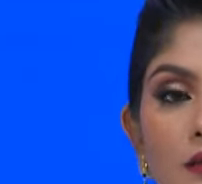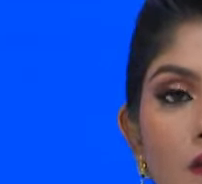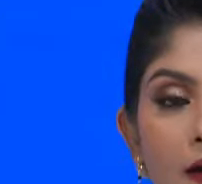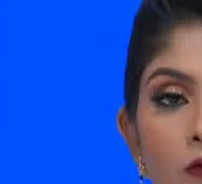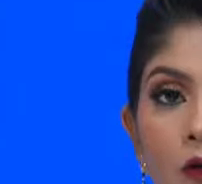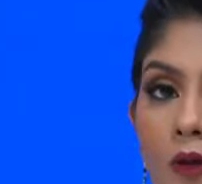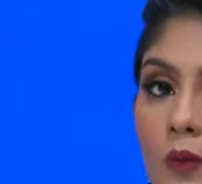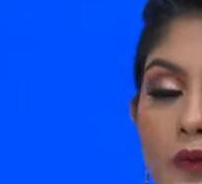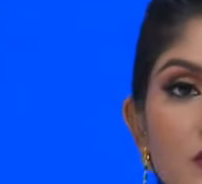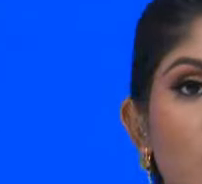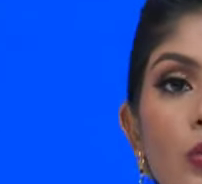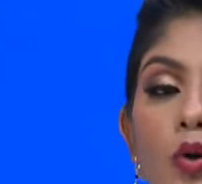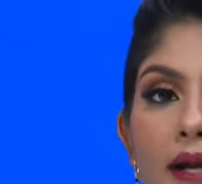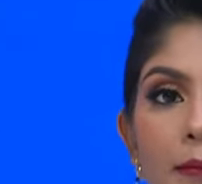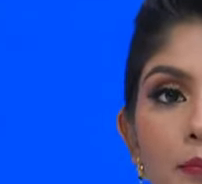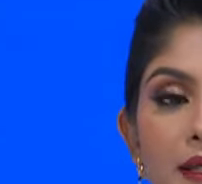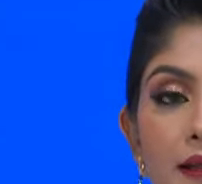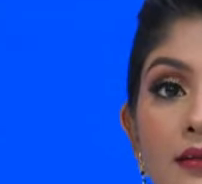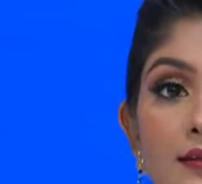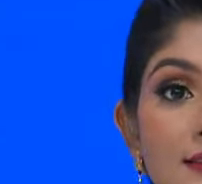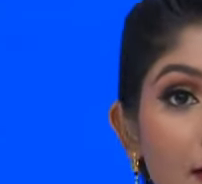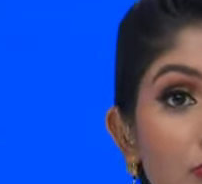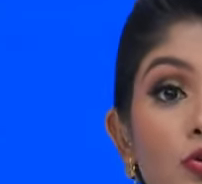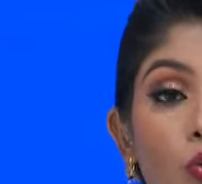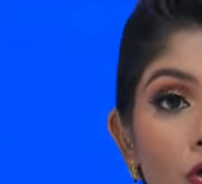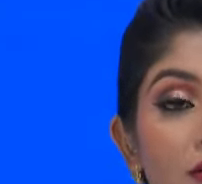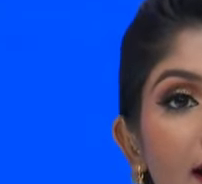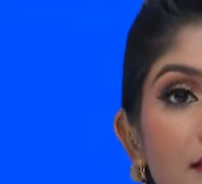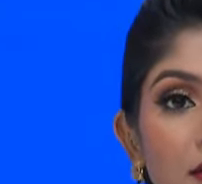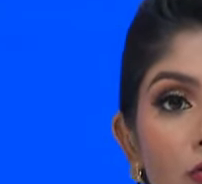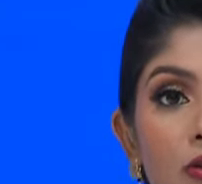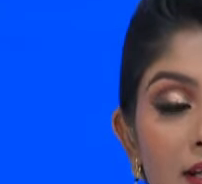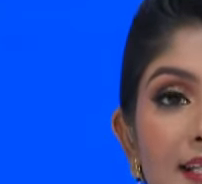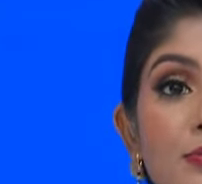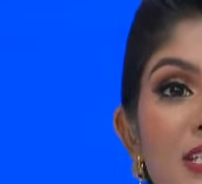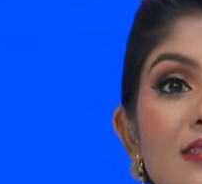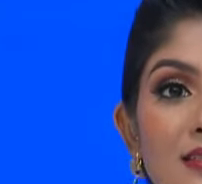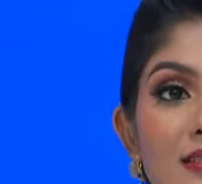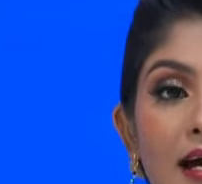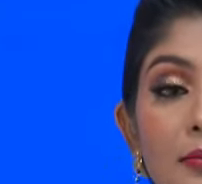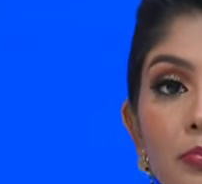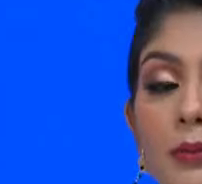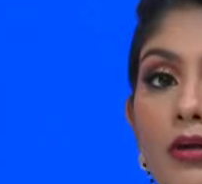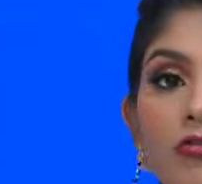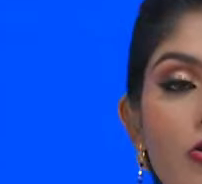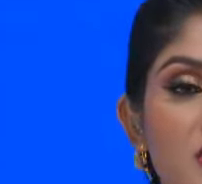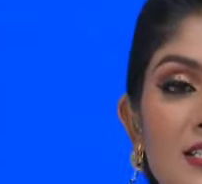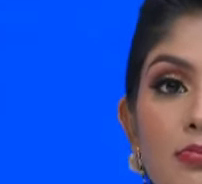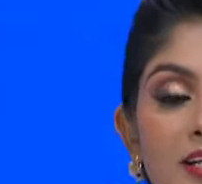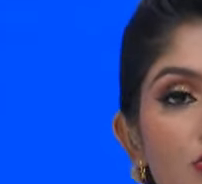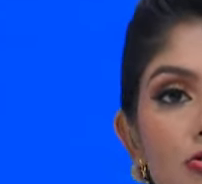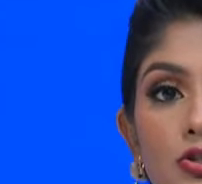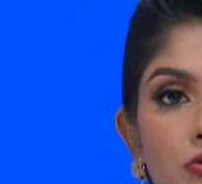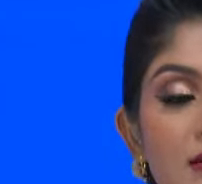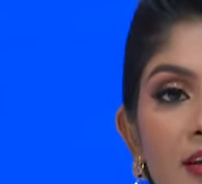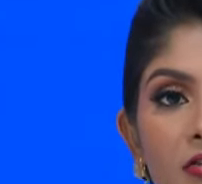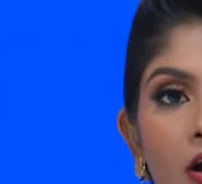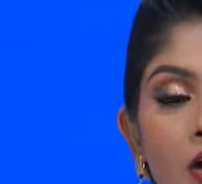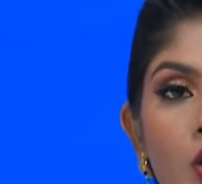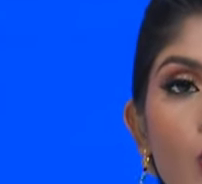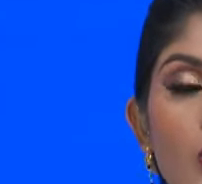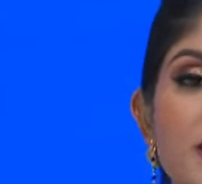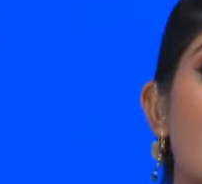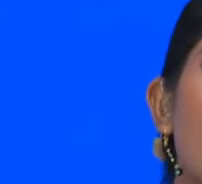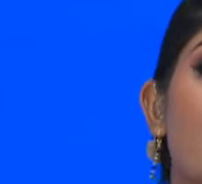are the president now. It's no more campaigning, it's down to work, and, you know, it's business time. People, of course, expect you to